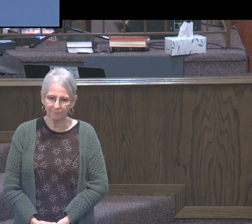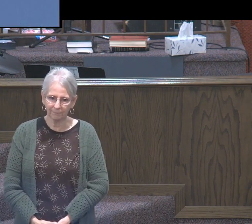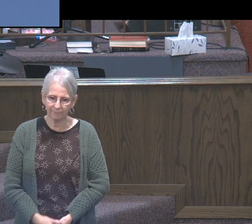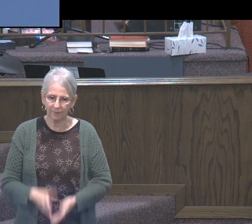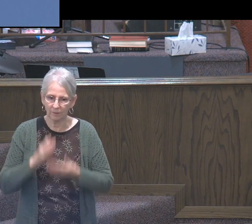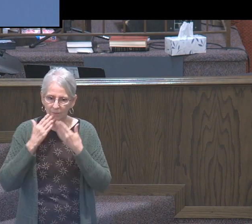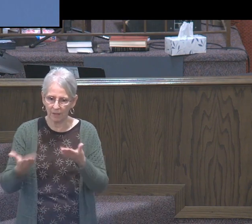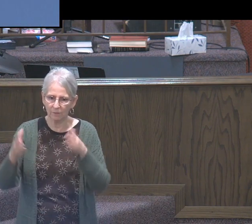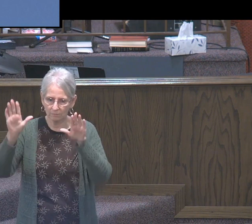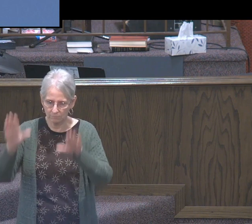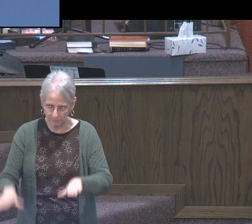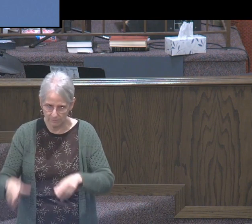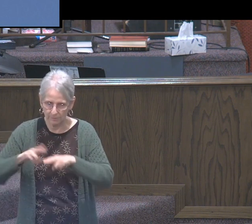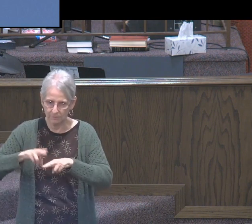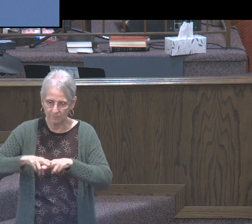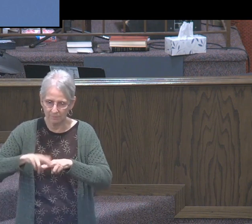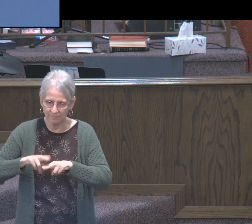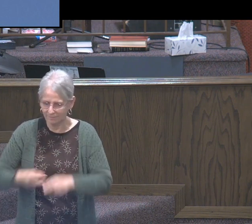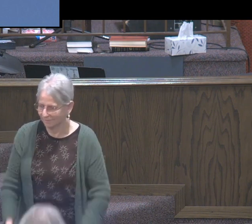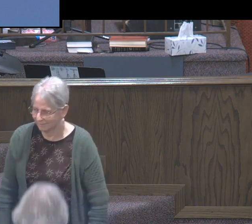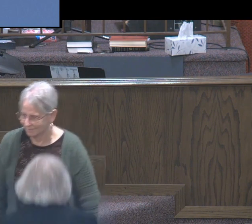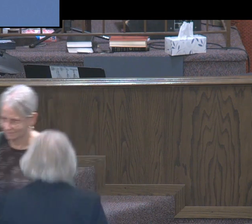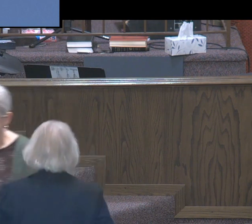seated. It is good to see you here this morning.